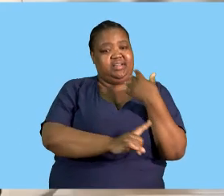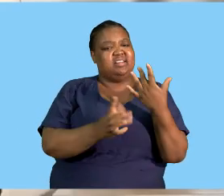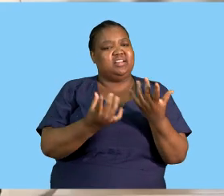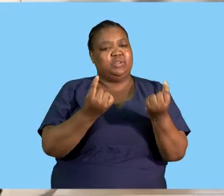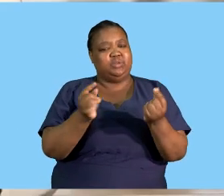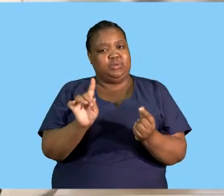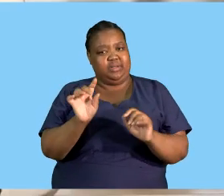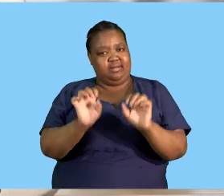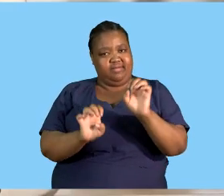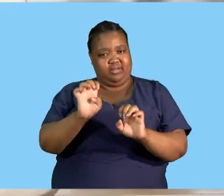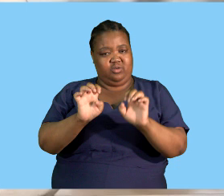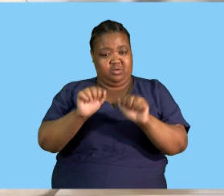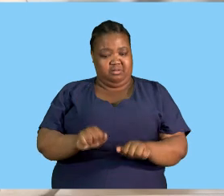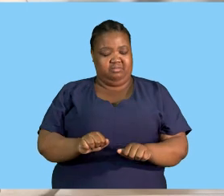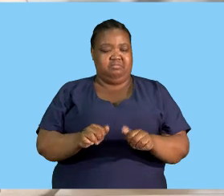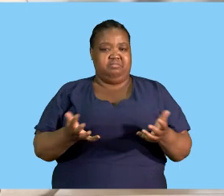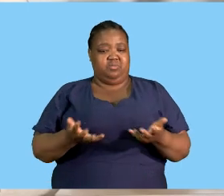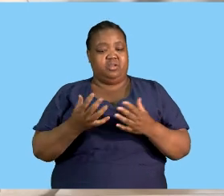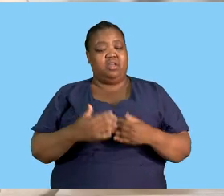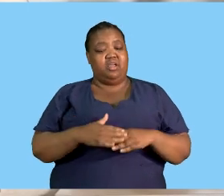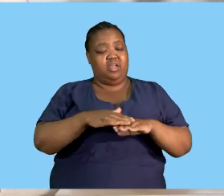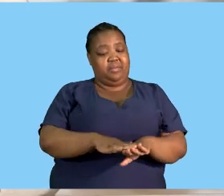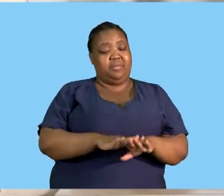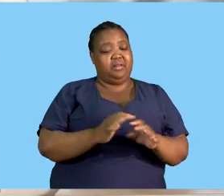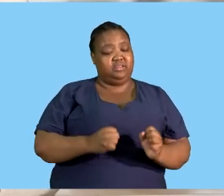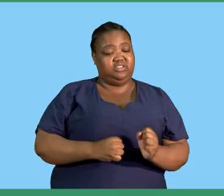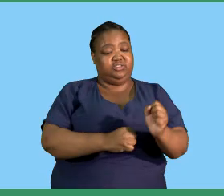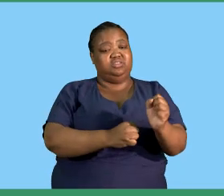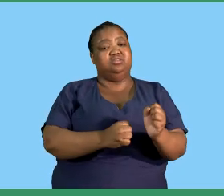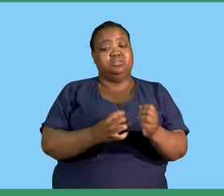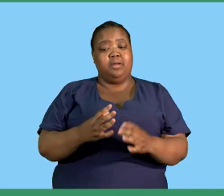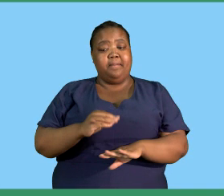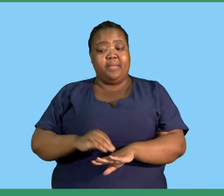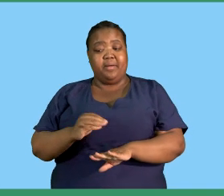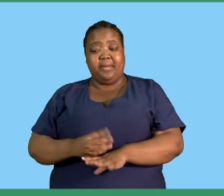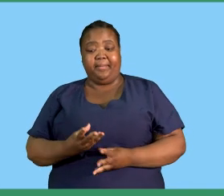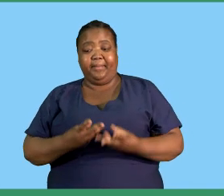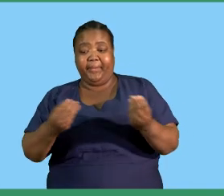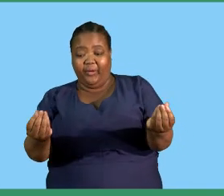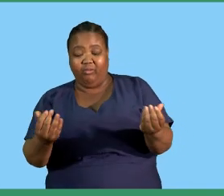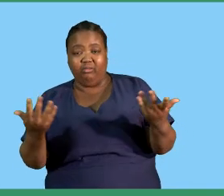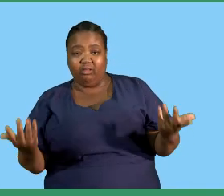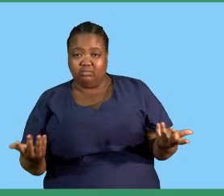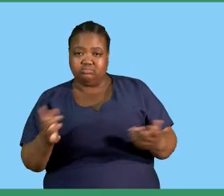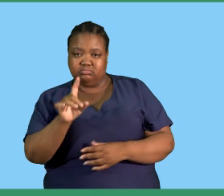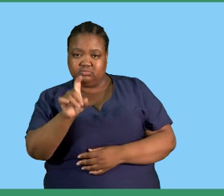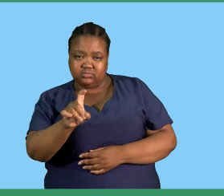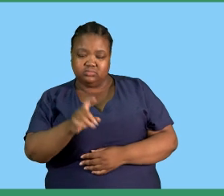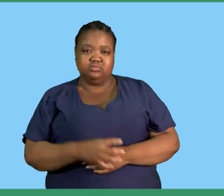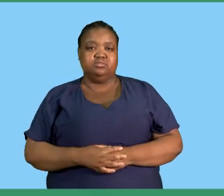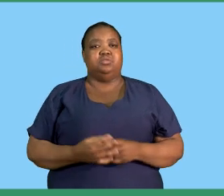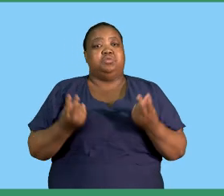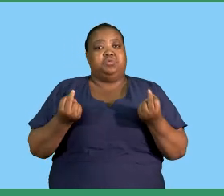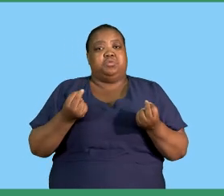this is the last stage of the strategy and determines whether the implemented strategy resolved the challenge or